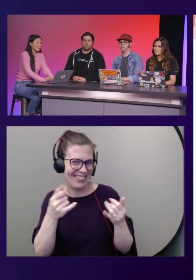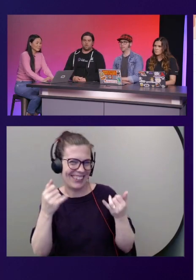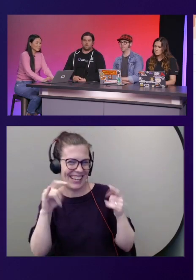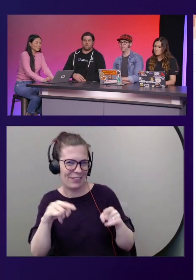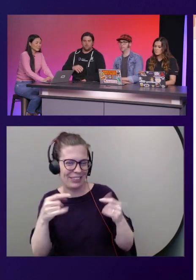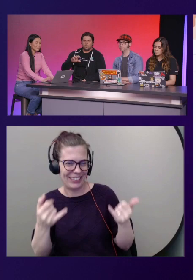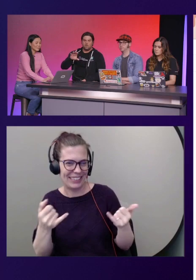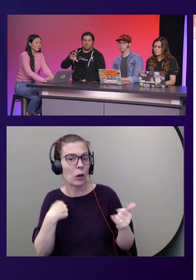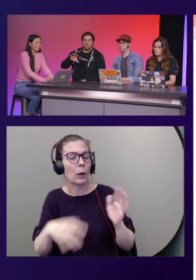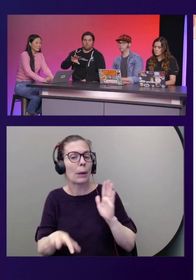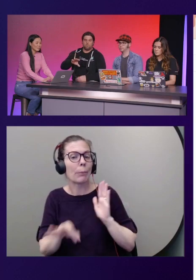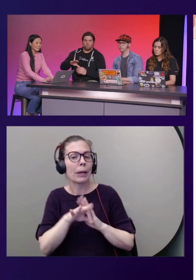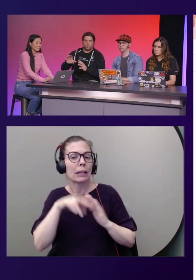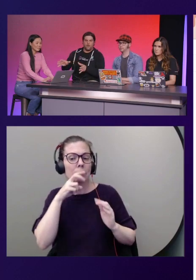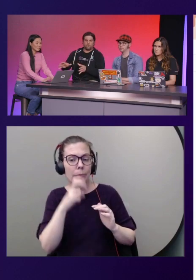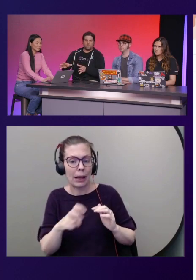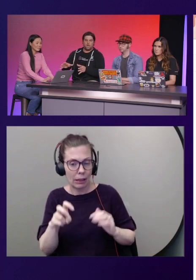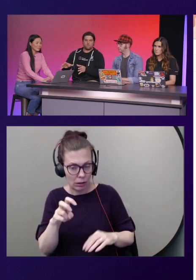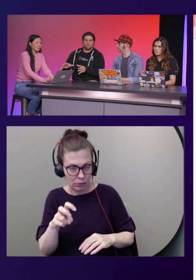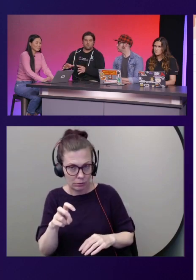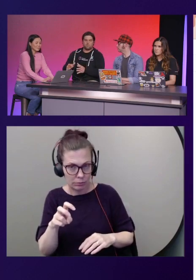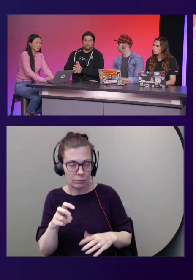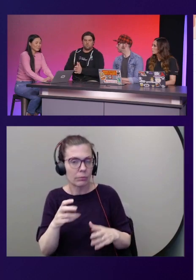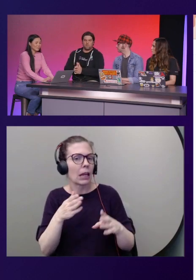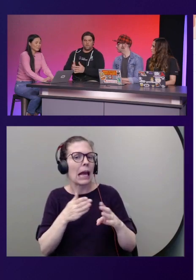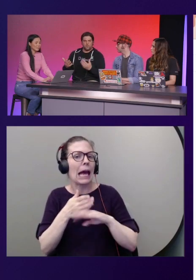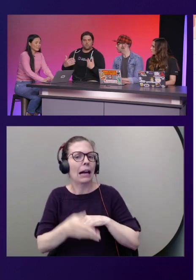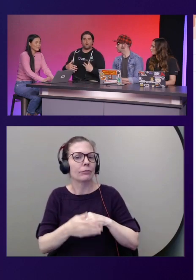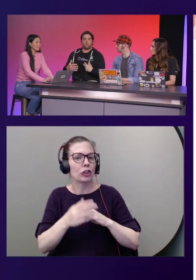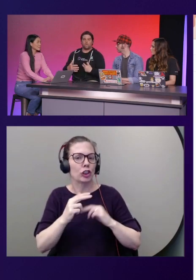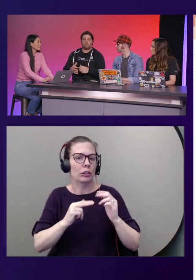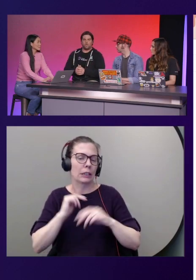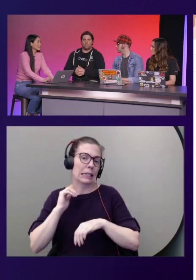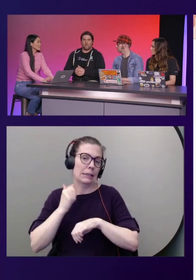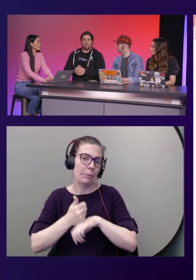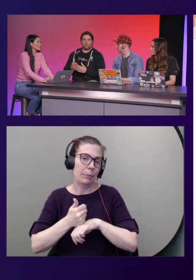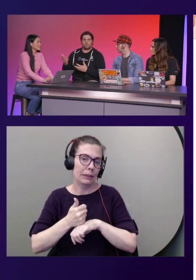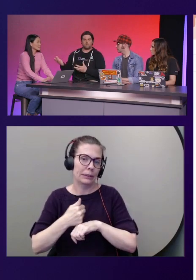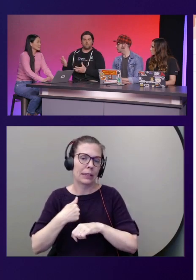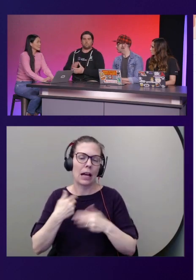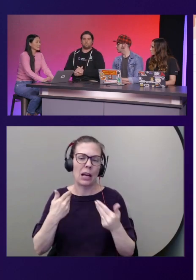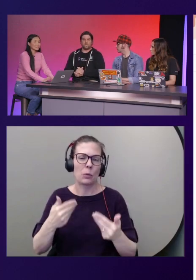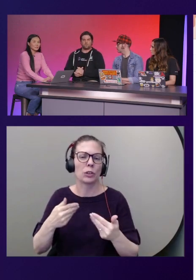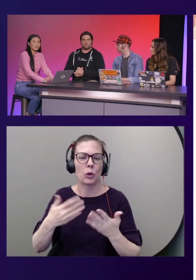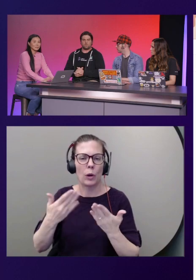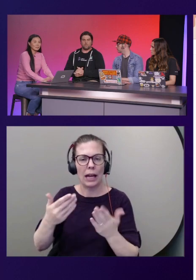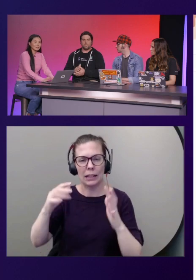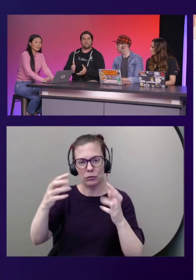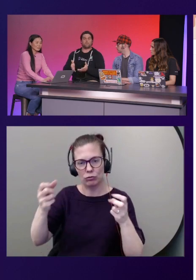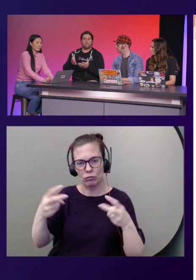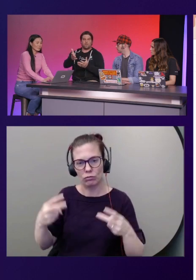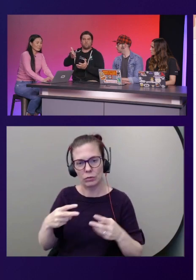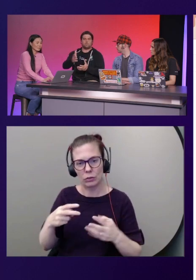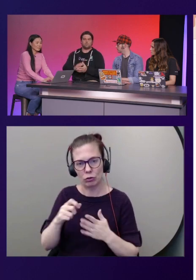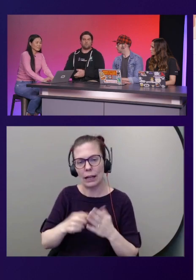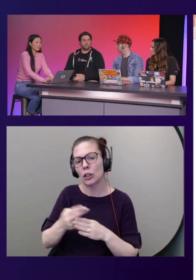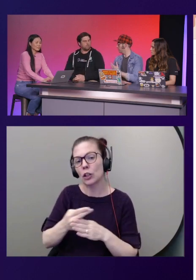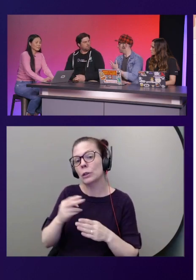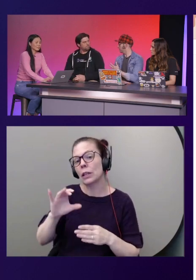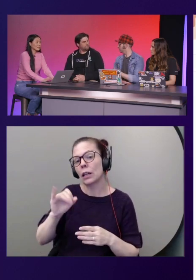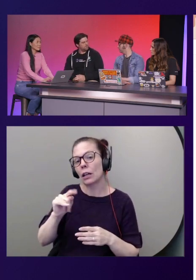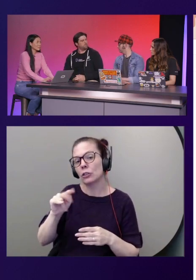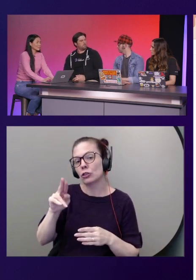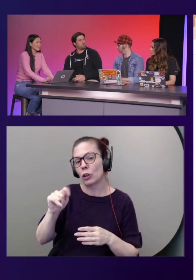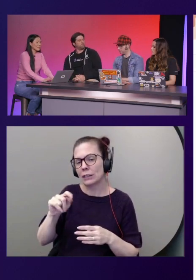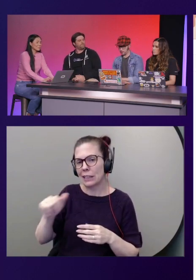selected Python, and after the construct is built, I'm going to go and write an application using her construct in a different language than